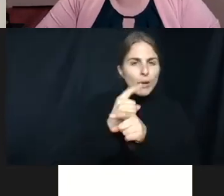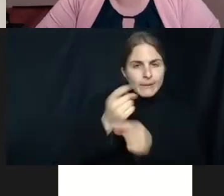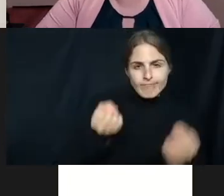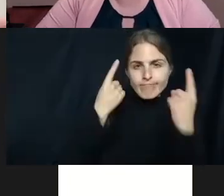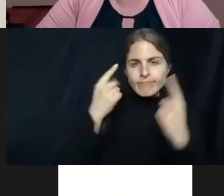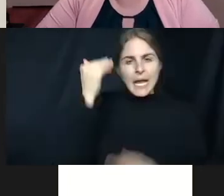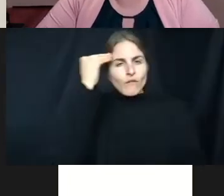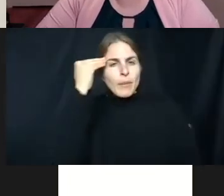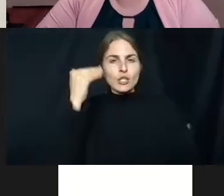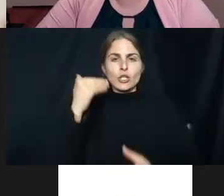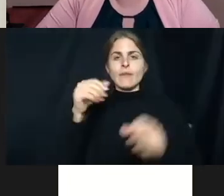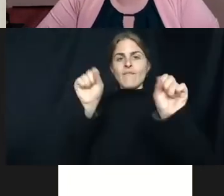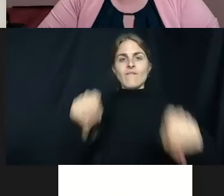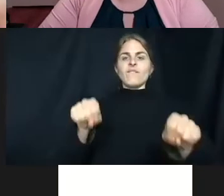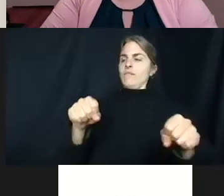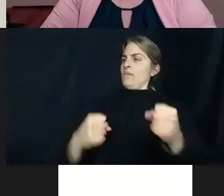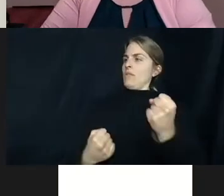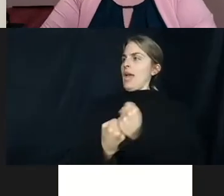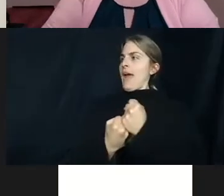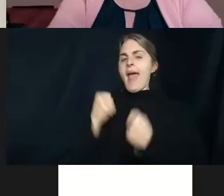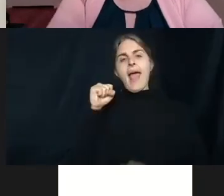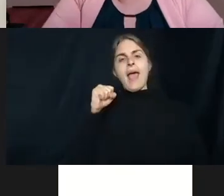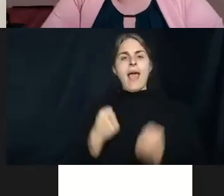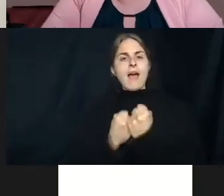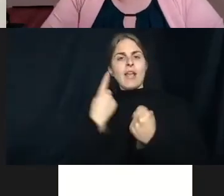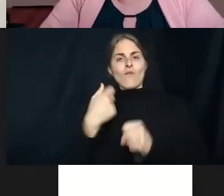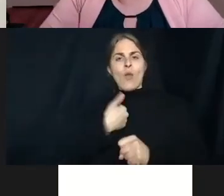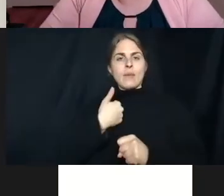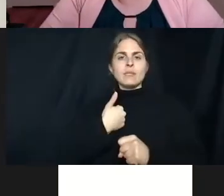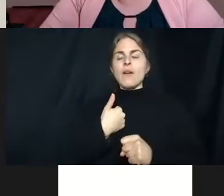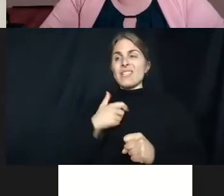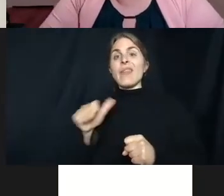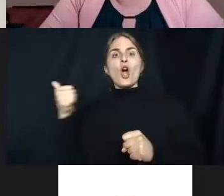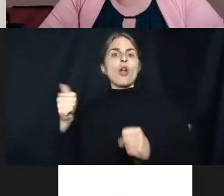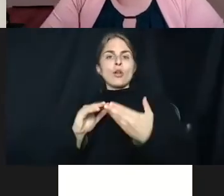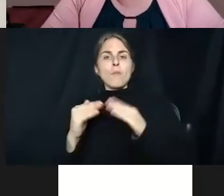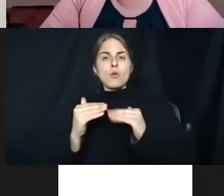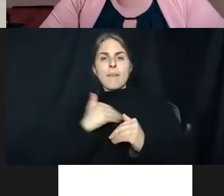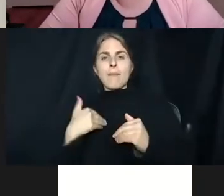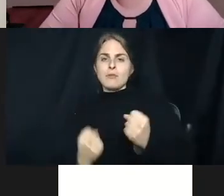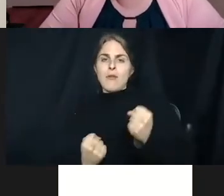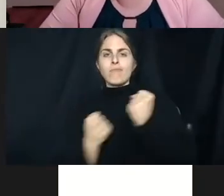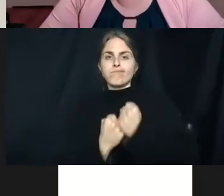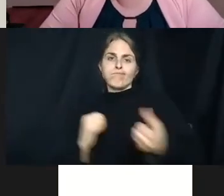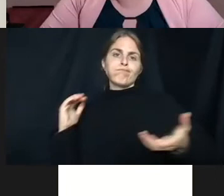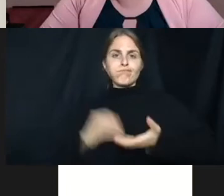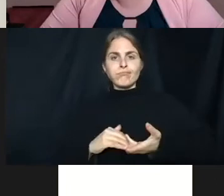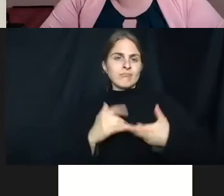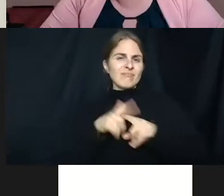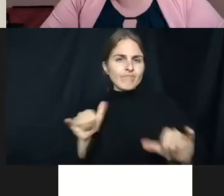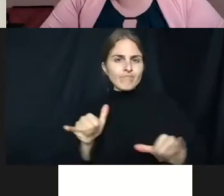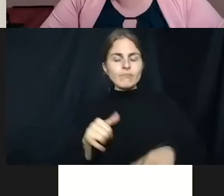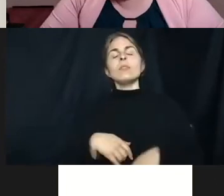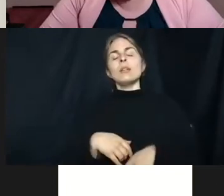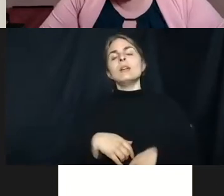more capable of advocating for themselves and or having other community members advocate with them. Because a lot of times, kind of speaking